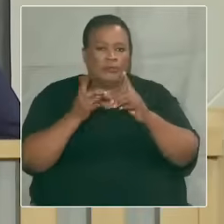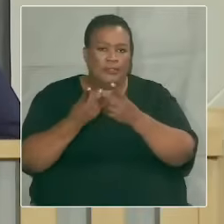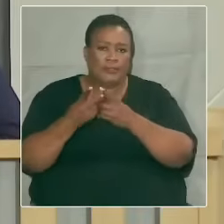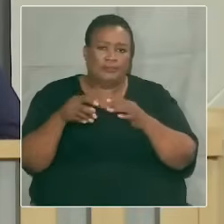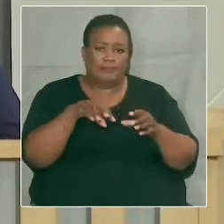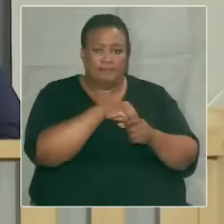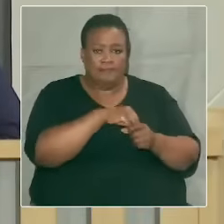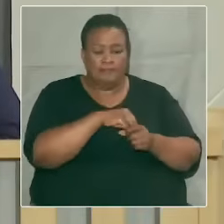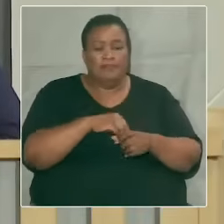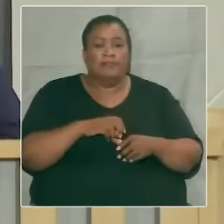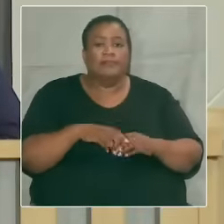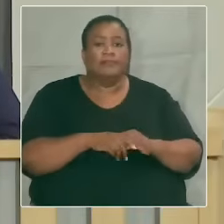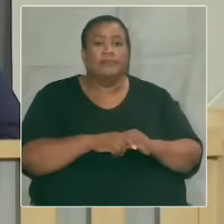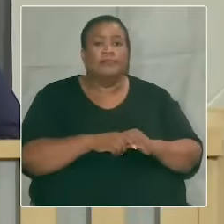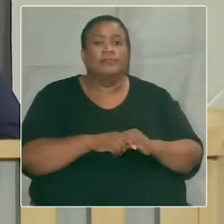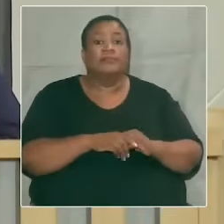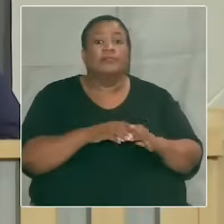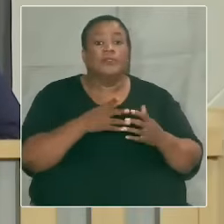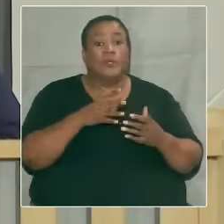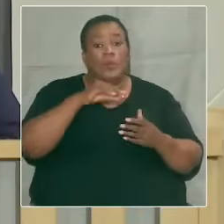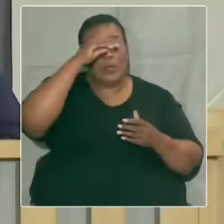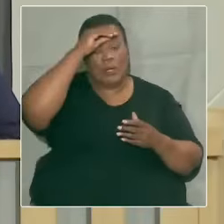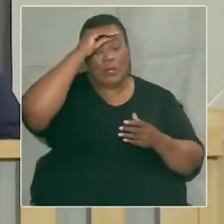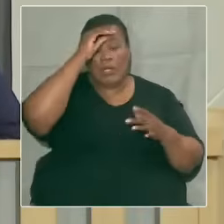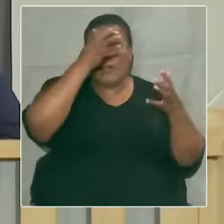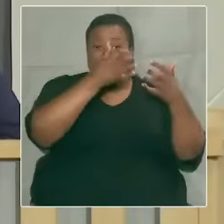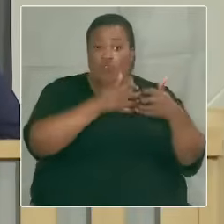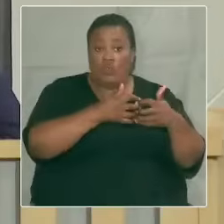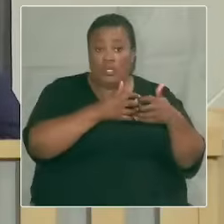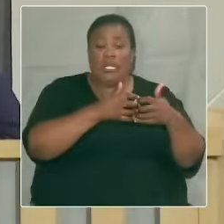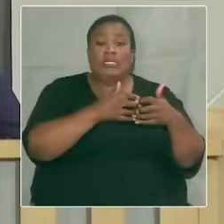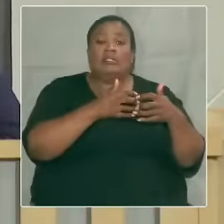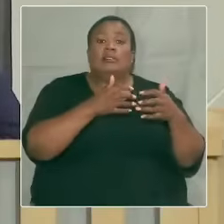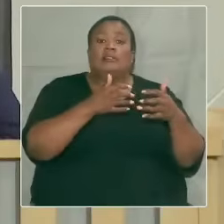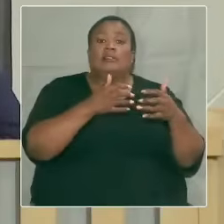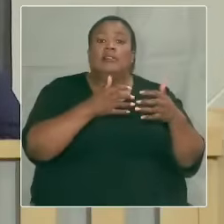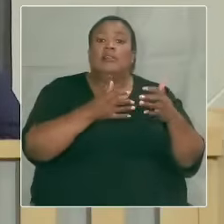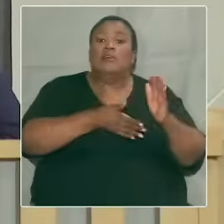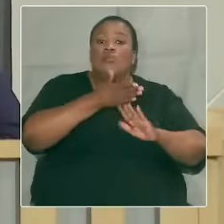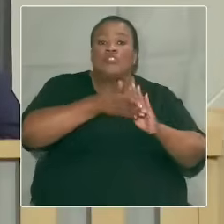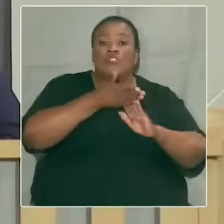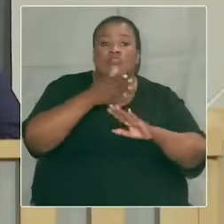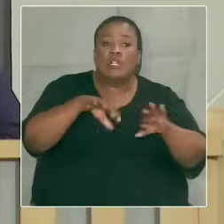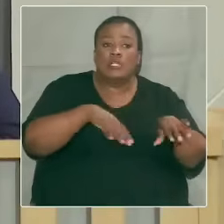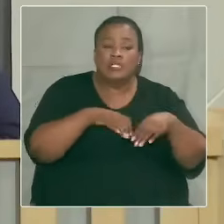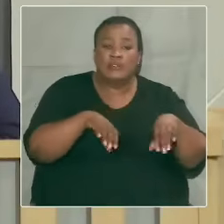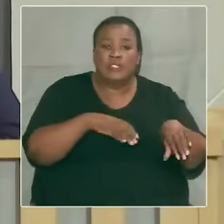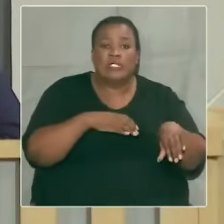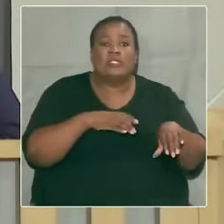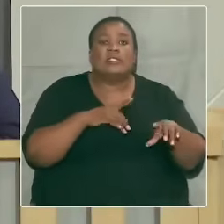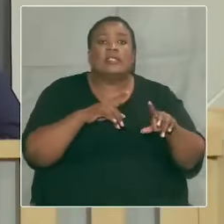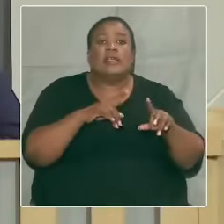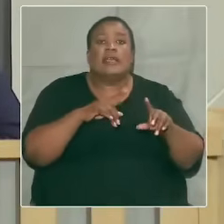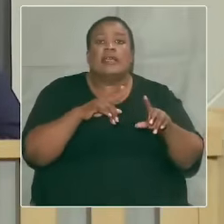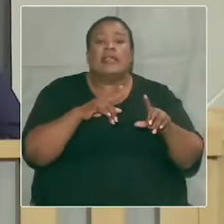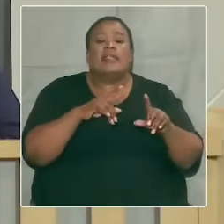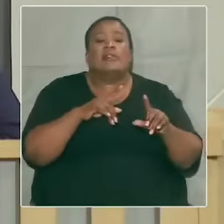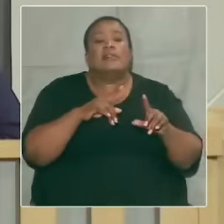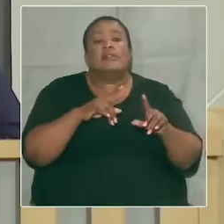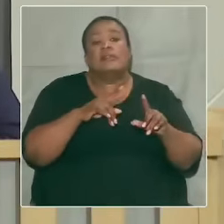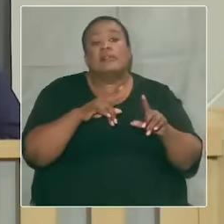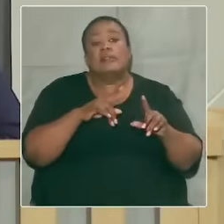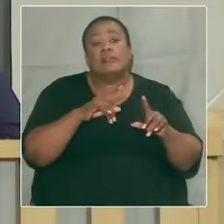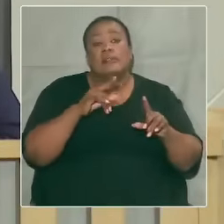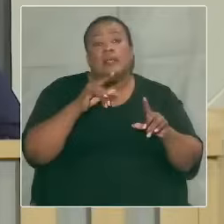The SAPS coordinates operational activities and integrate relevant expertise to address politically related